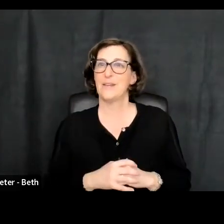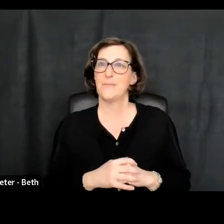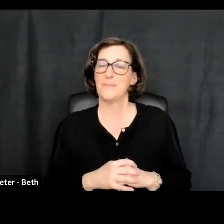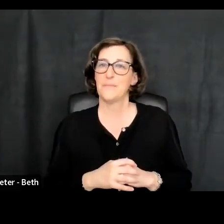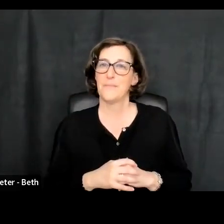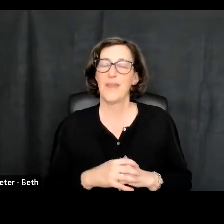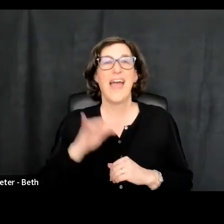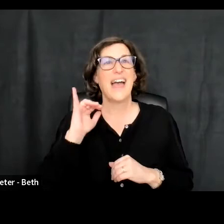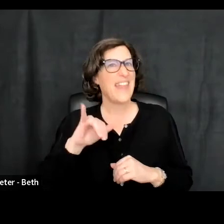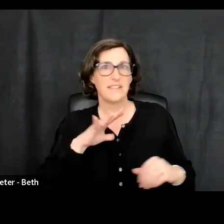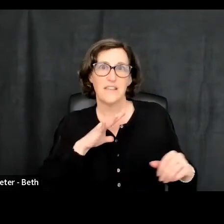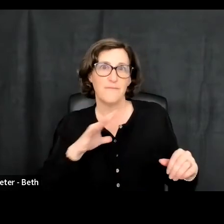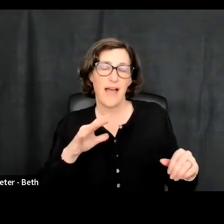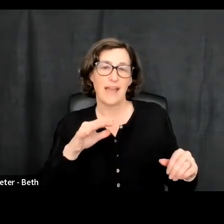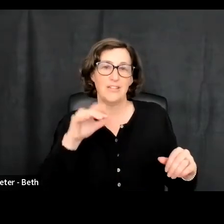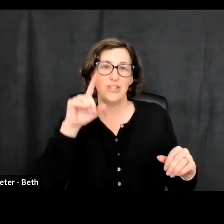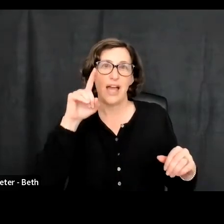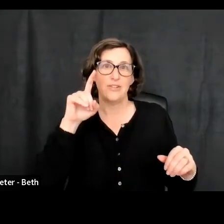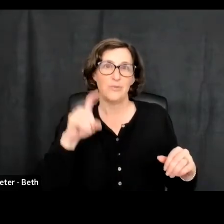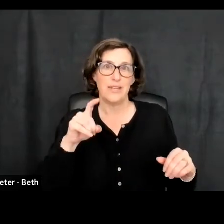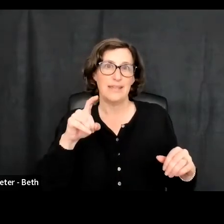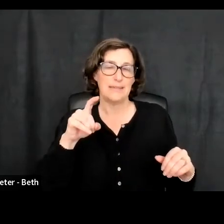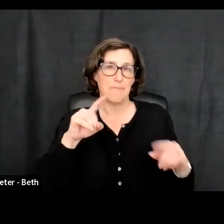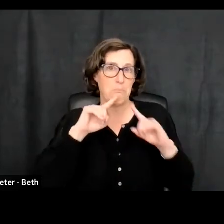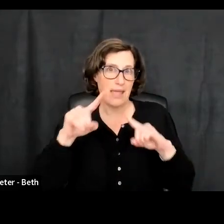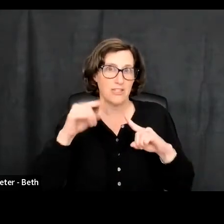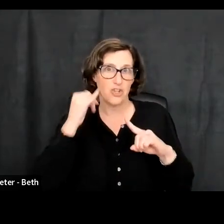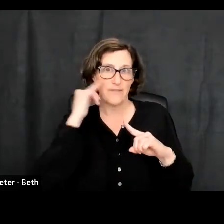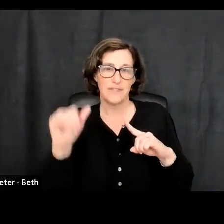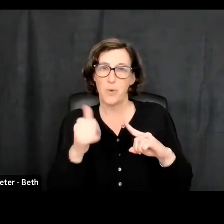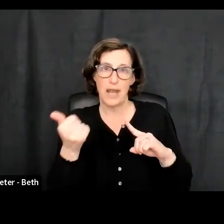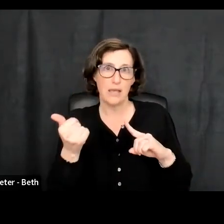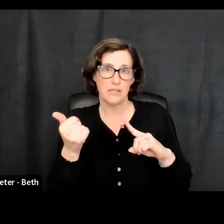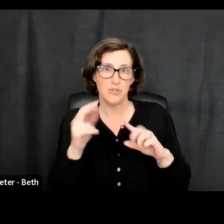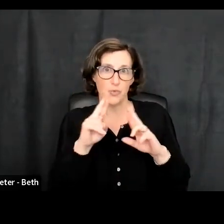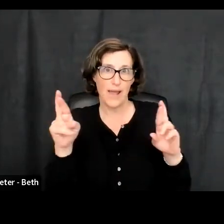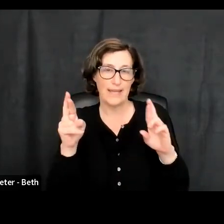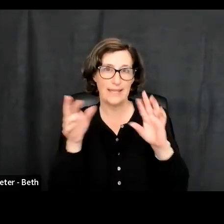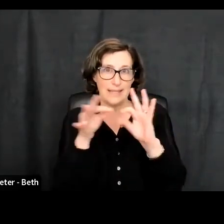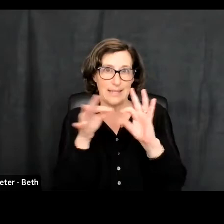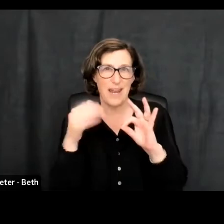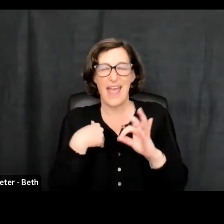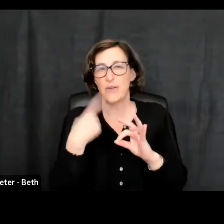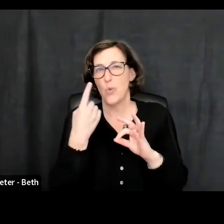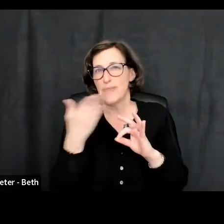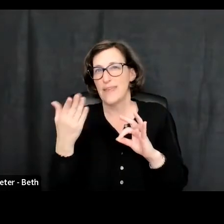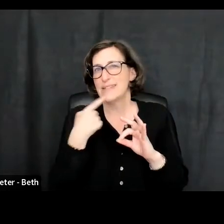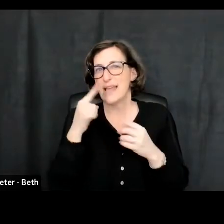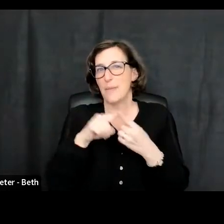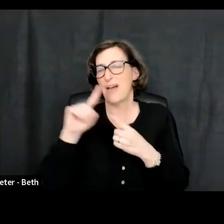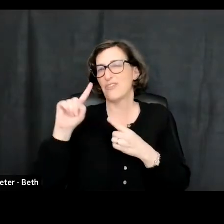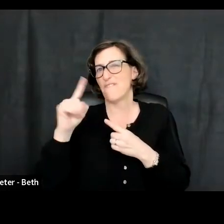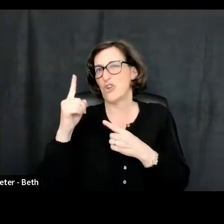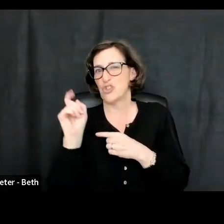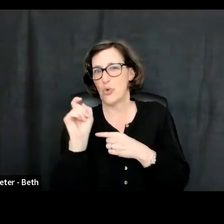that's fine. You don't need to ask the next question to me if you had someone else earmarked for it. I had something to say about the first question, but I can wait